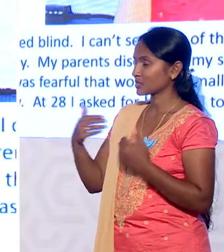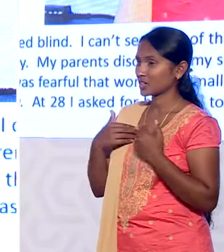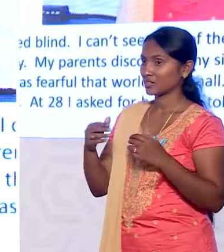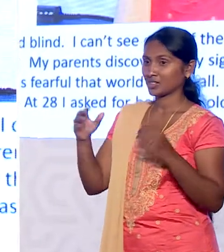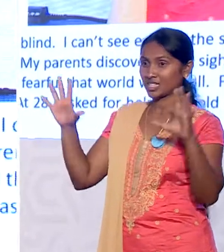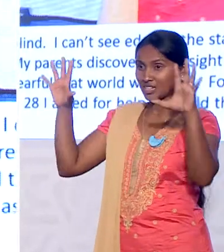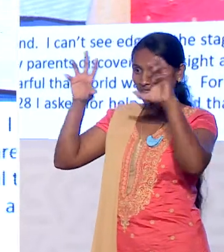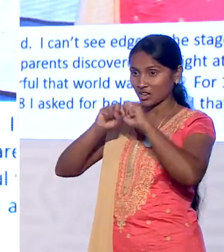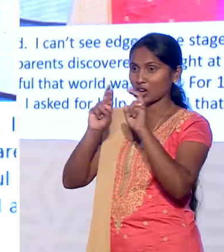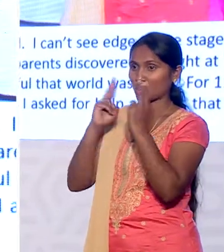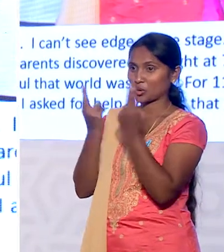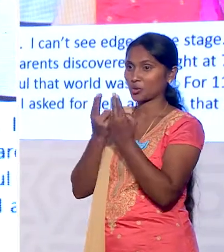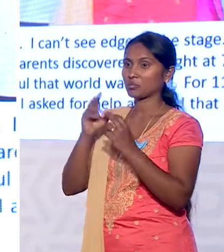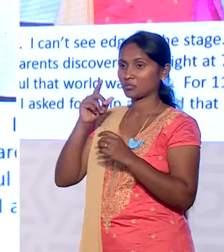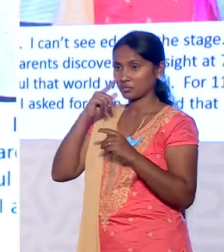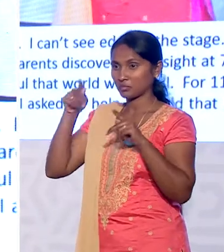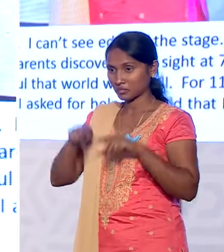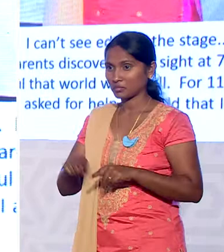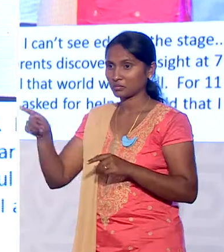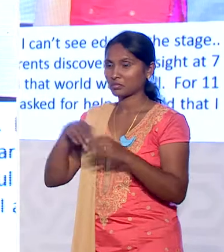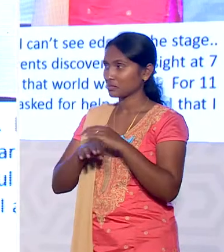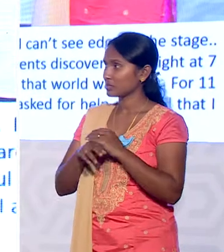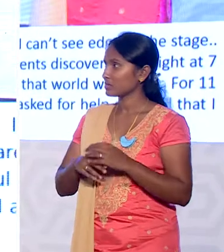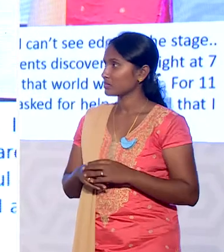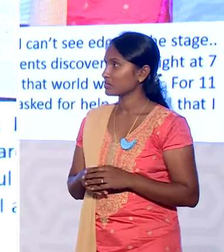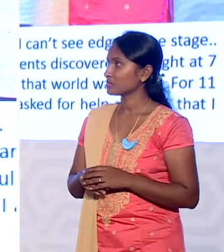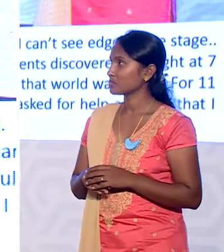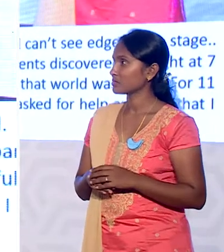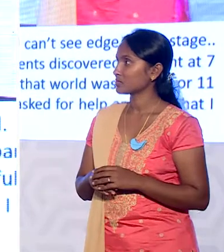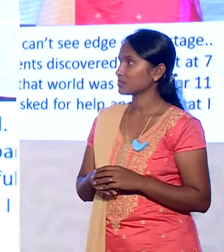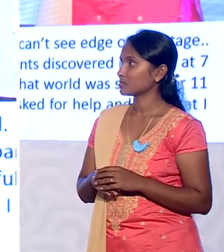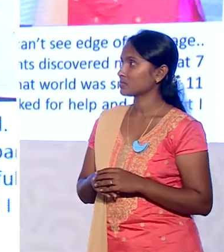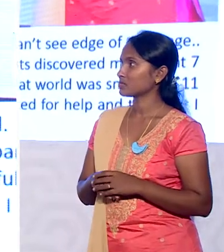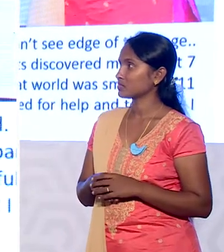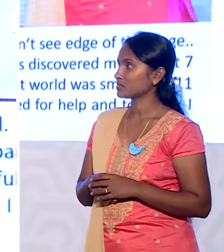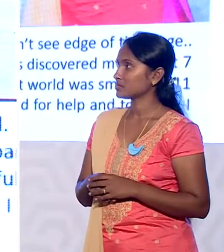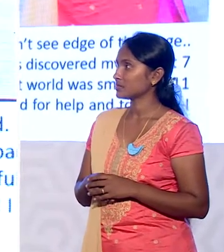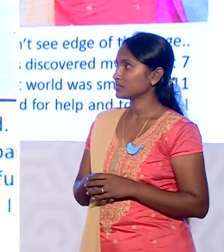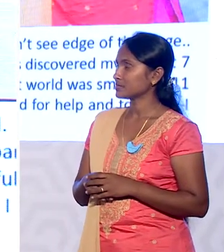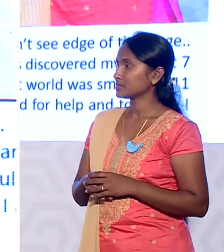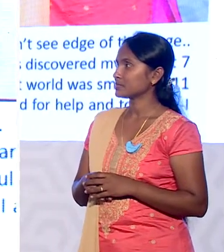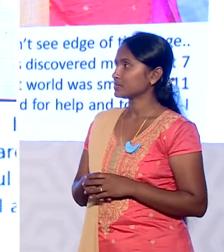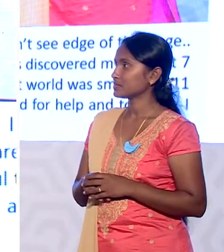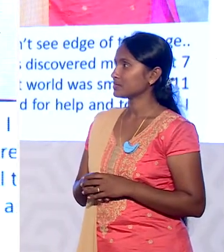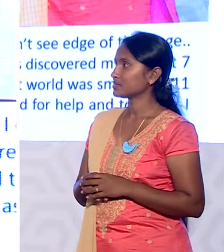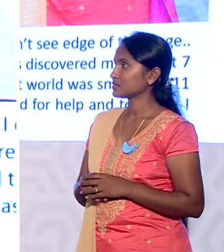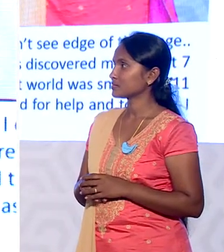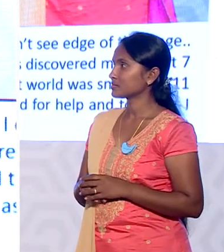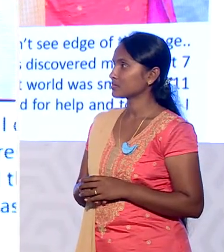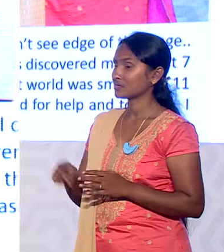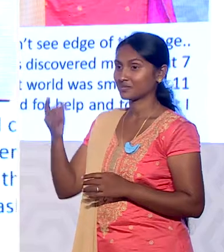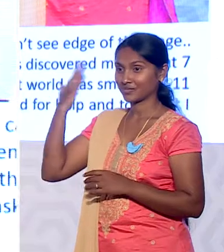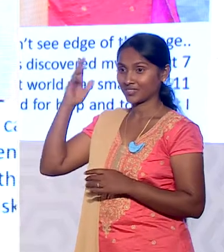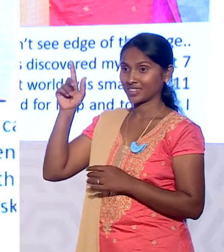woman right now? It's not your eyes, it's the 6 inches between your ears. And it was that